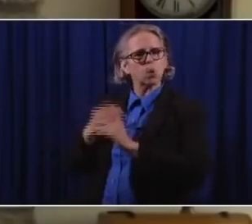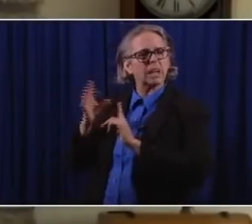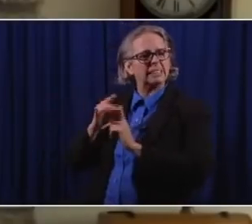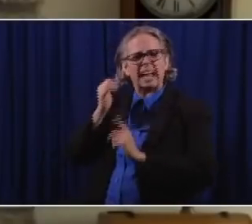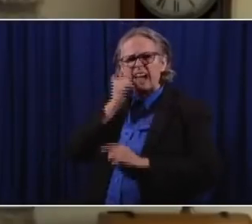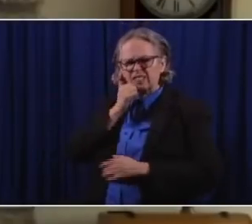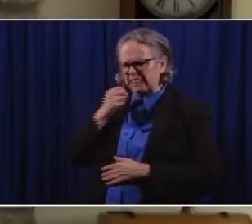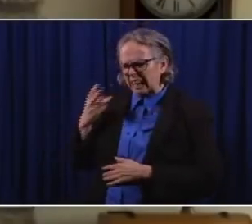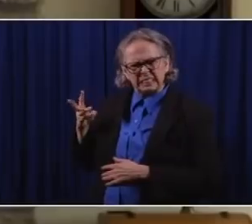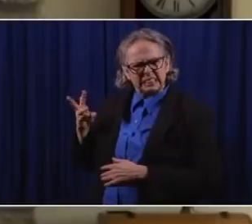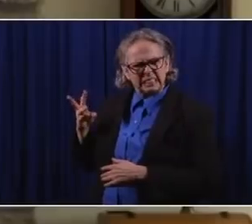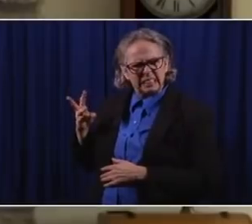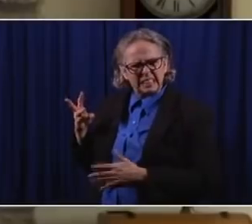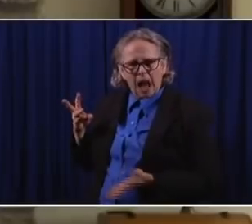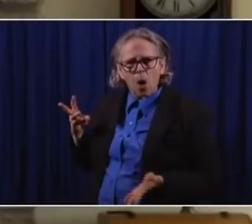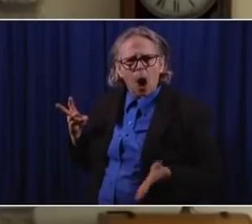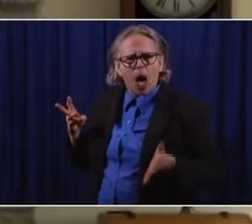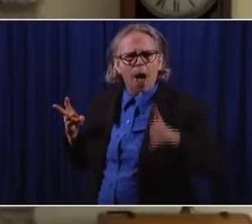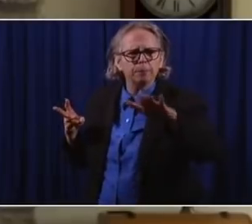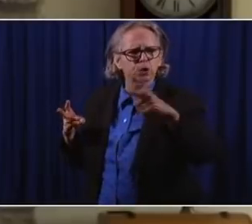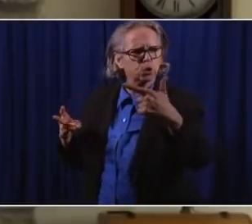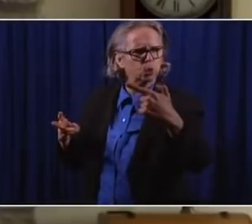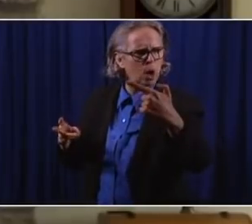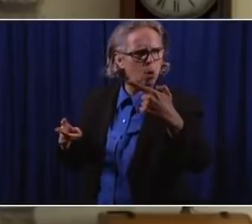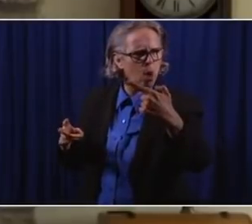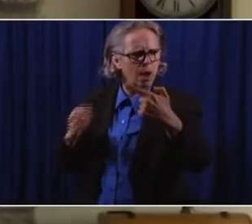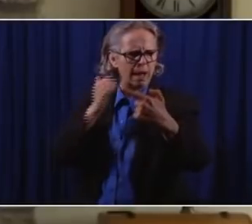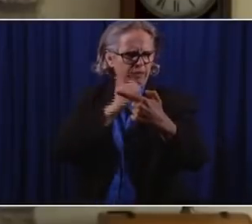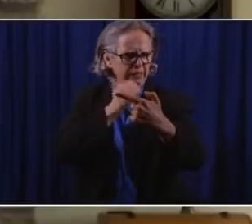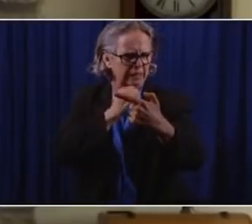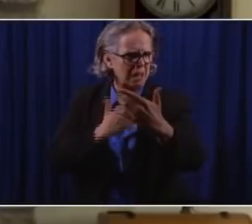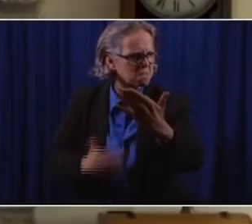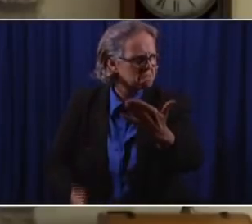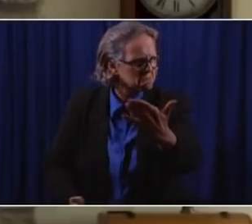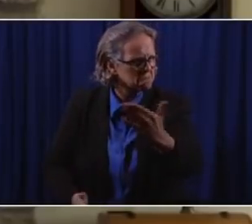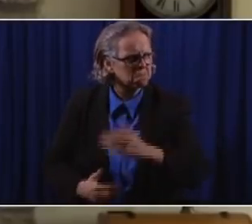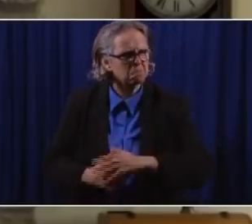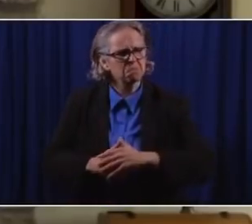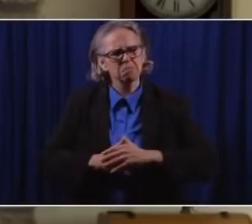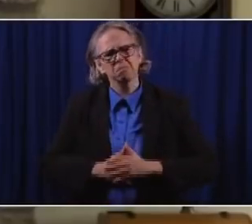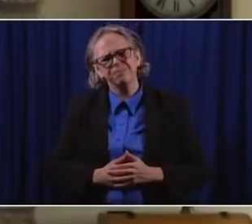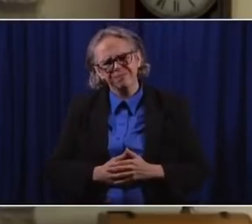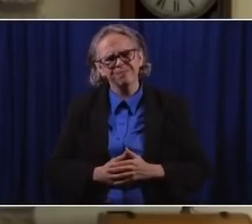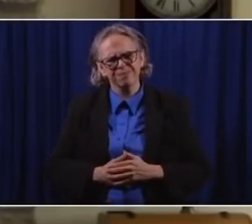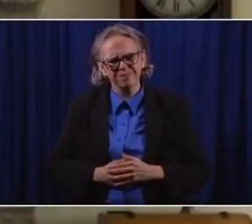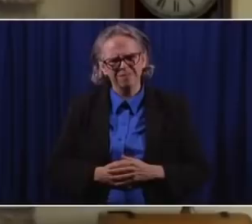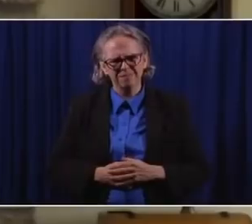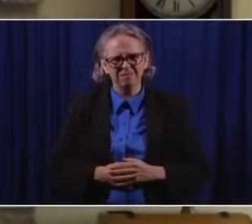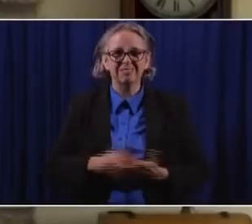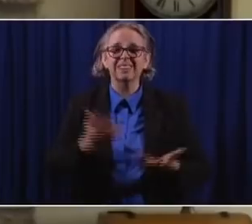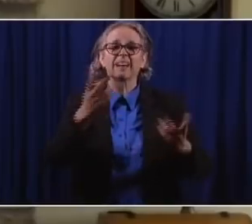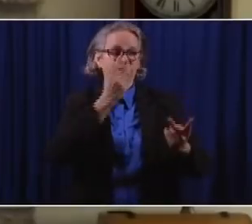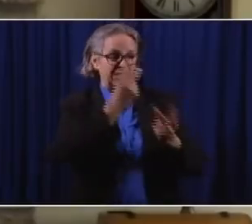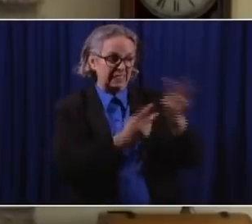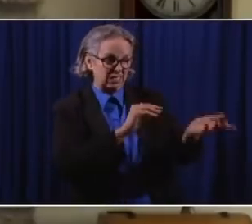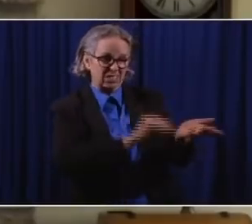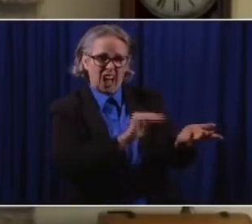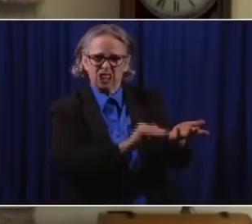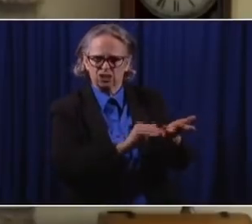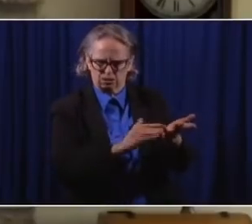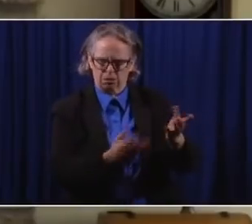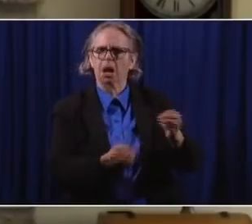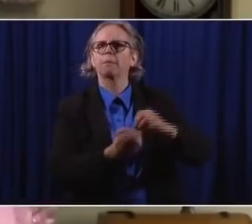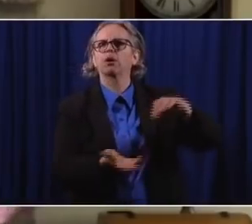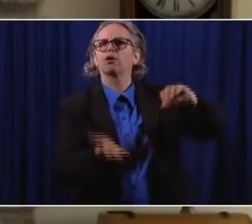to 21 by September 14th. Additionally, the county has had a sustained increase in outpatient visits for